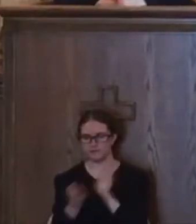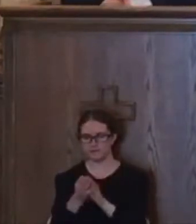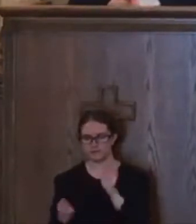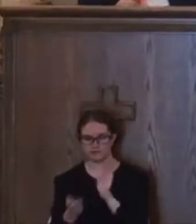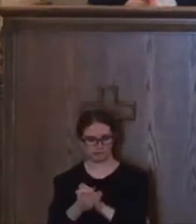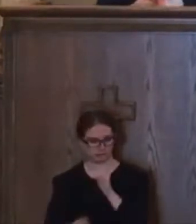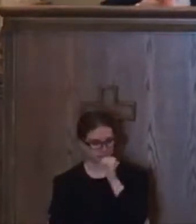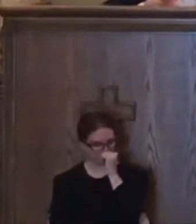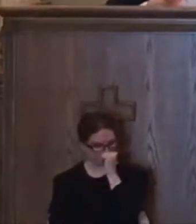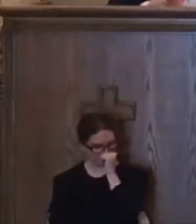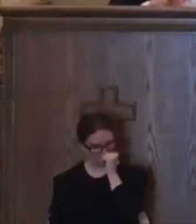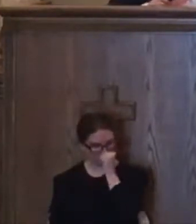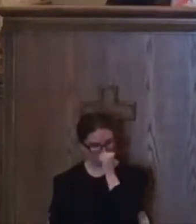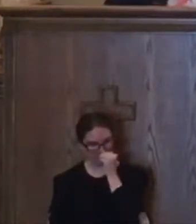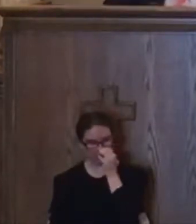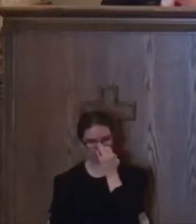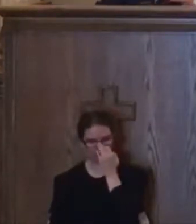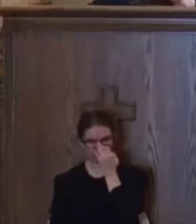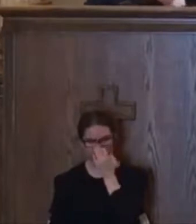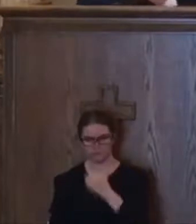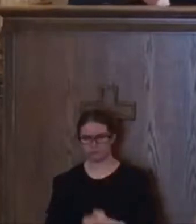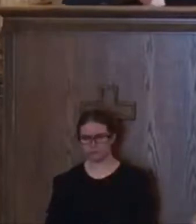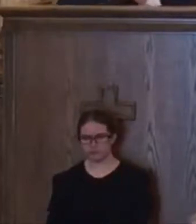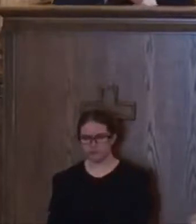Lord. Amen. You may be seated.